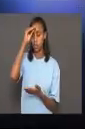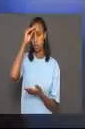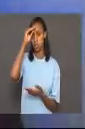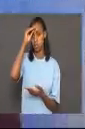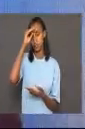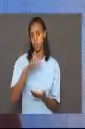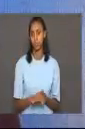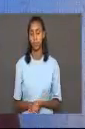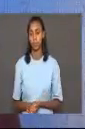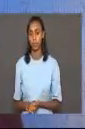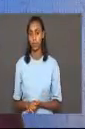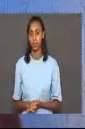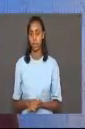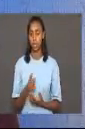education.